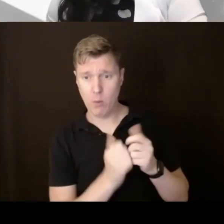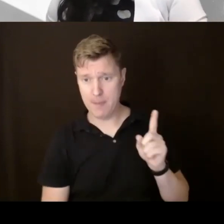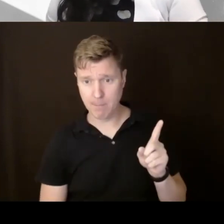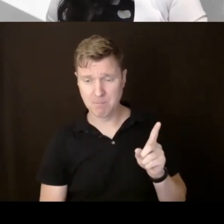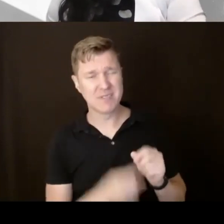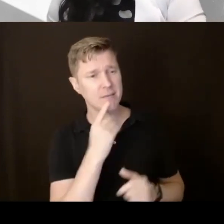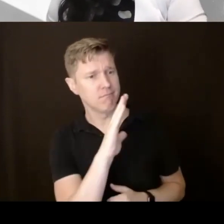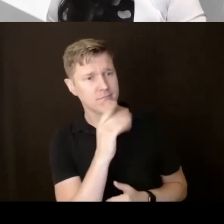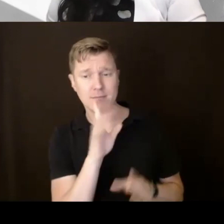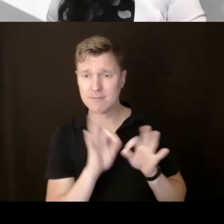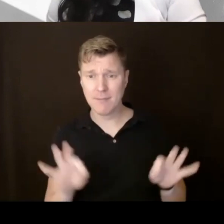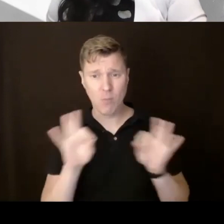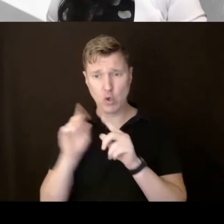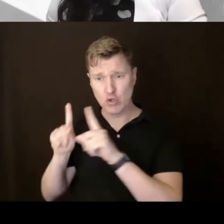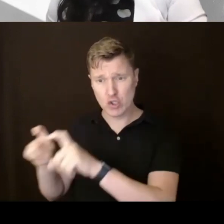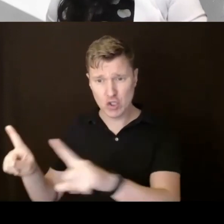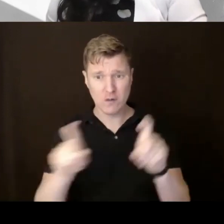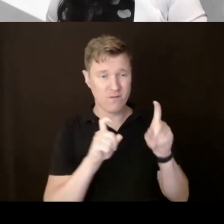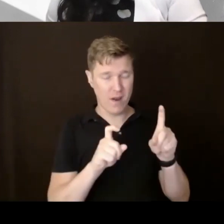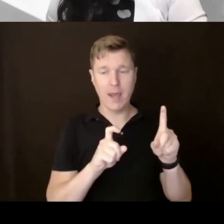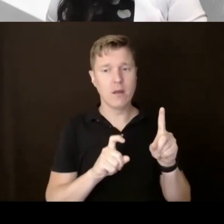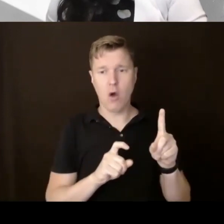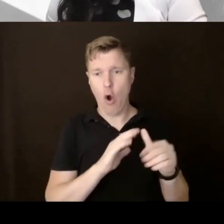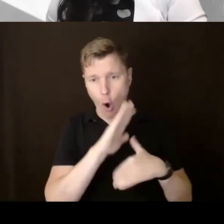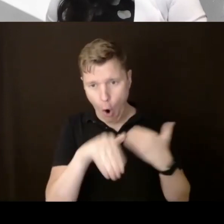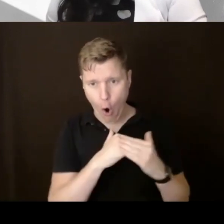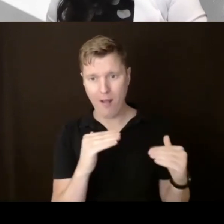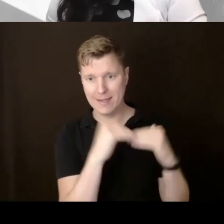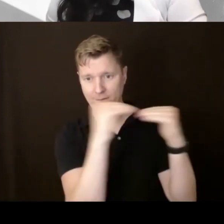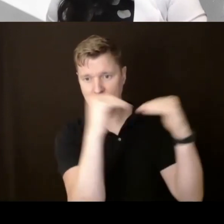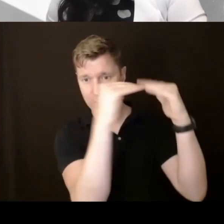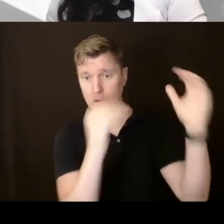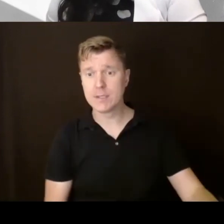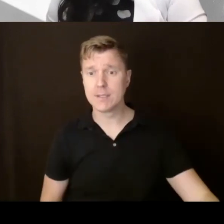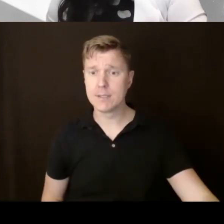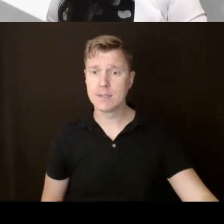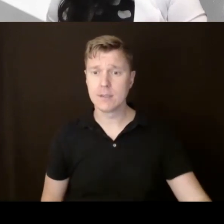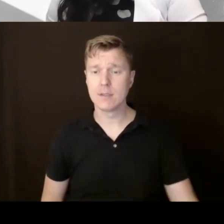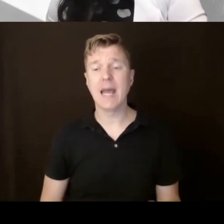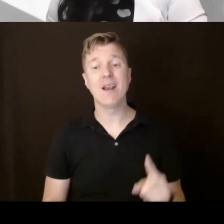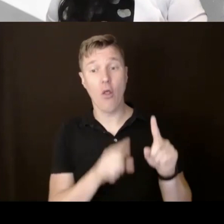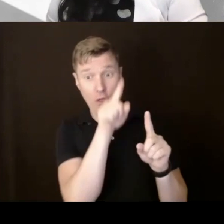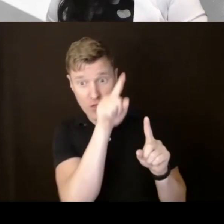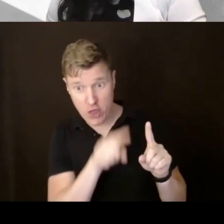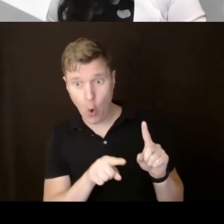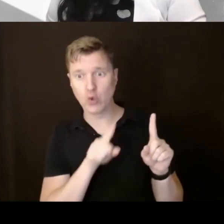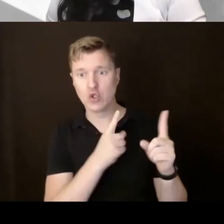important to survey across all levels, and those kinds of surveys should be anonymous, right? So you